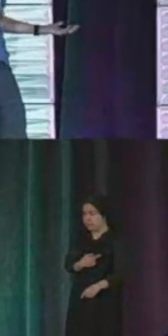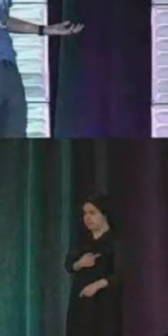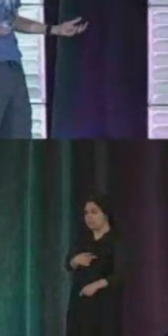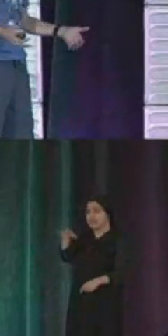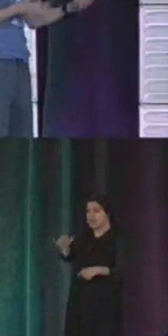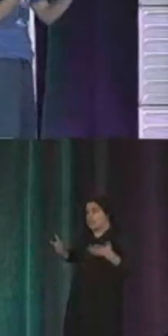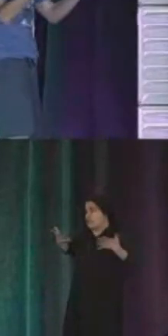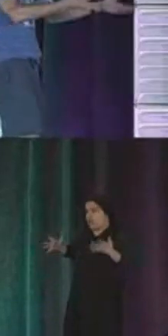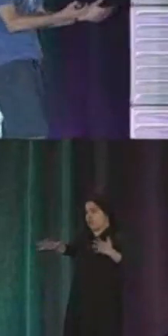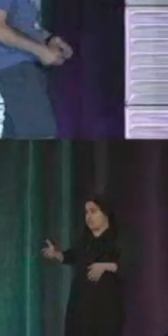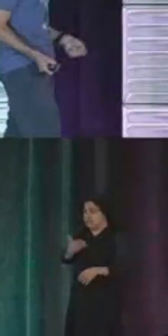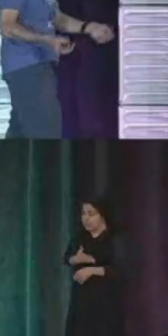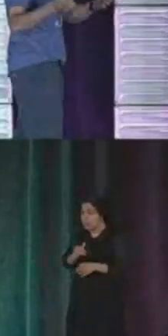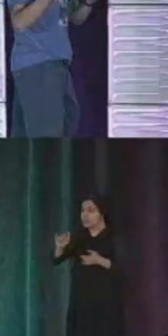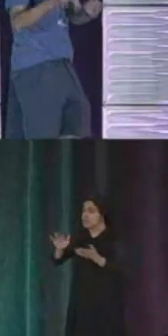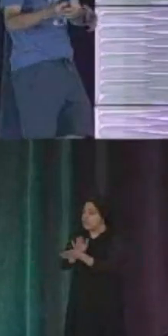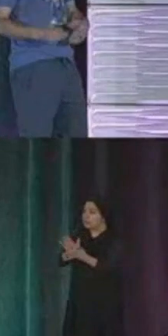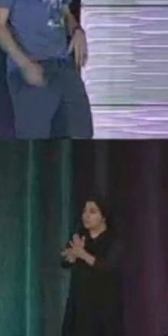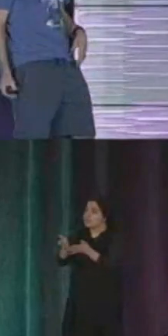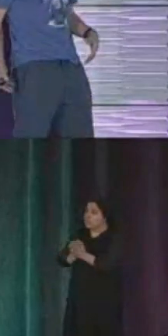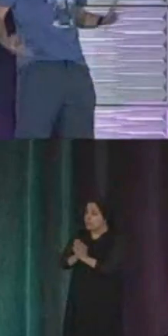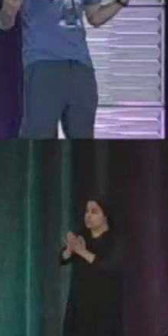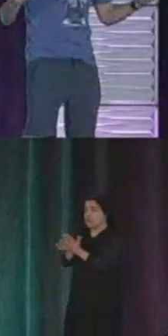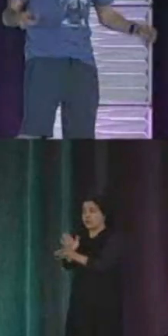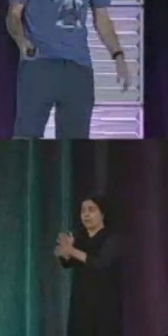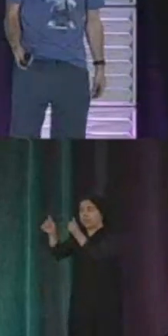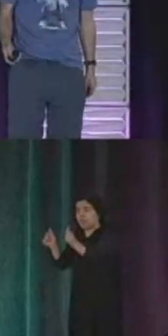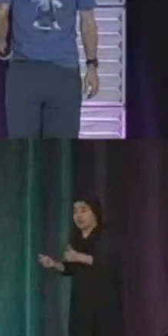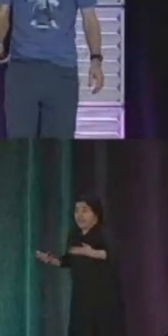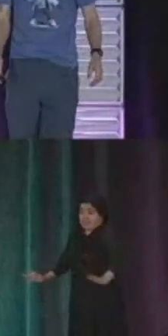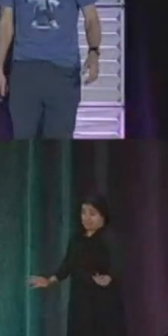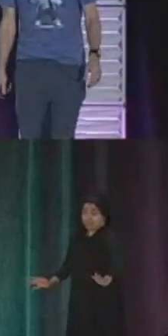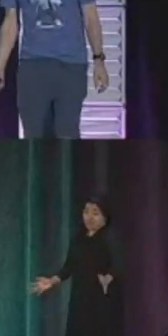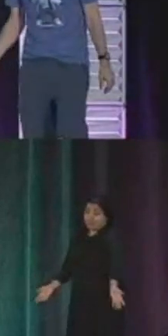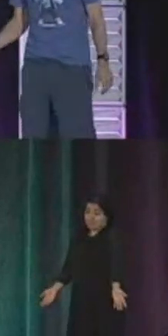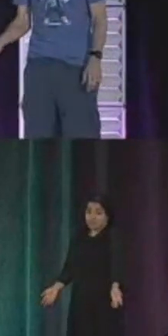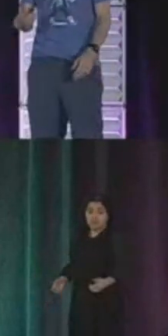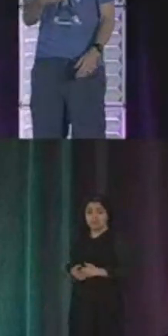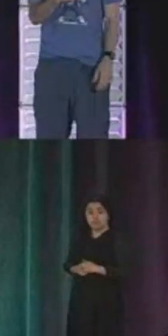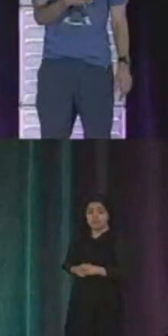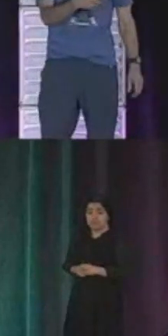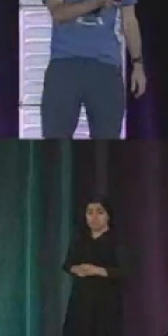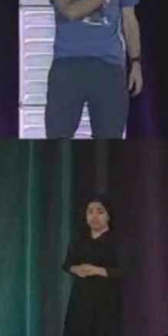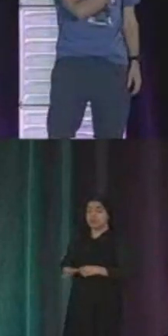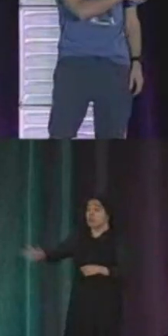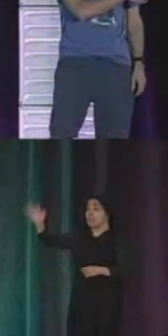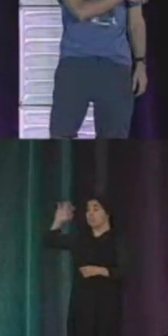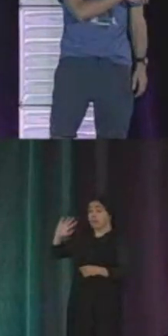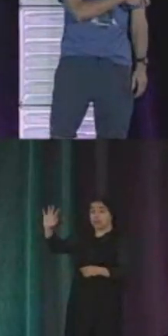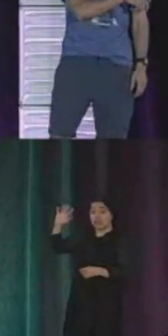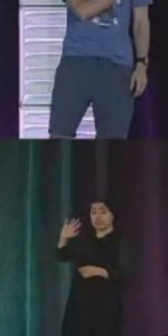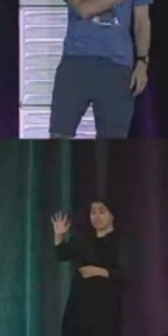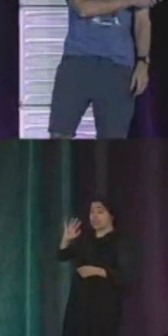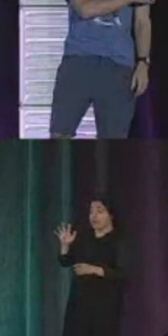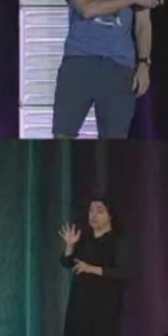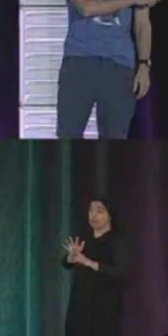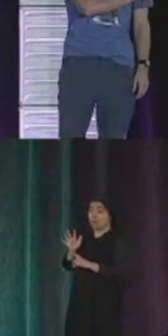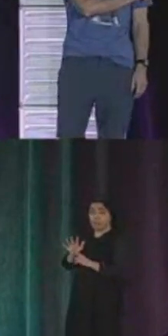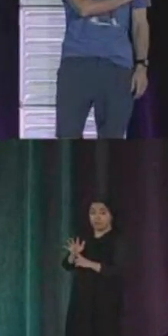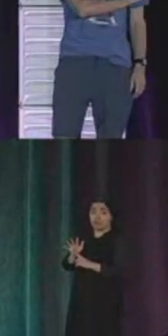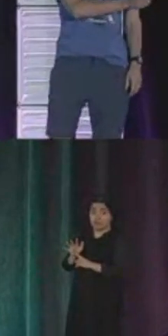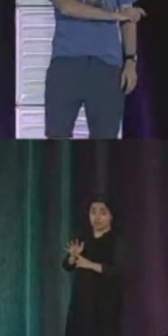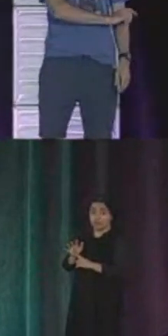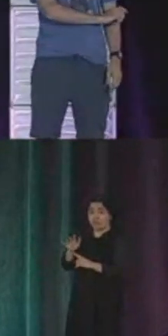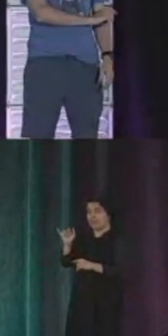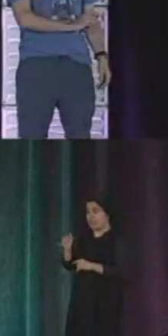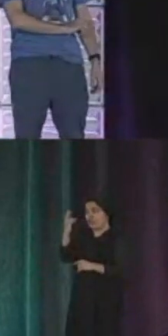That's all there is to it, is the document request and a document post, and that's it. Back in the day when it was really popular, that's like